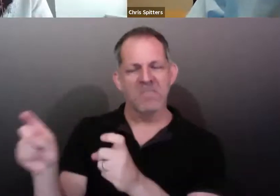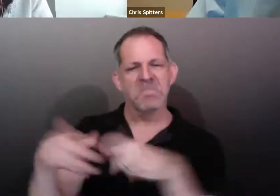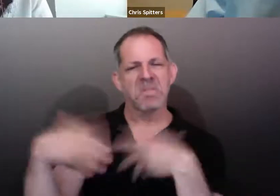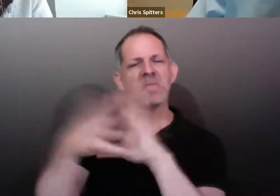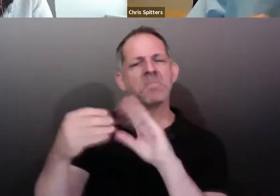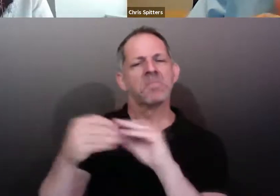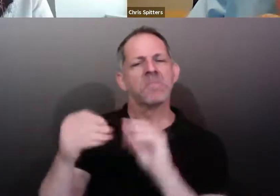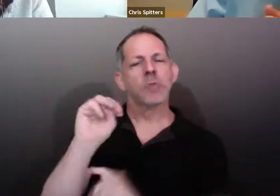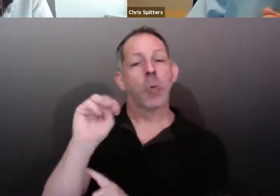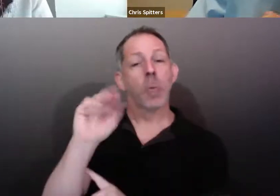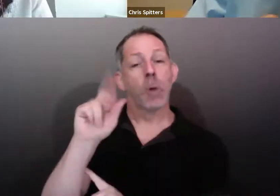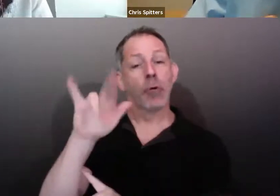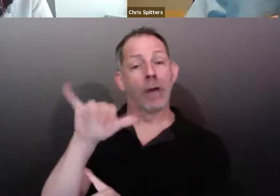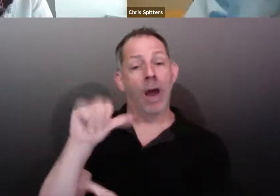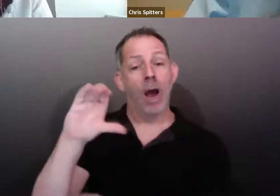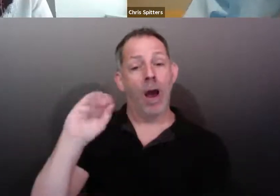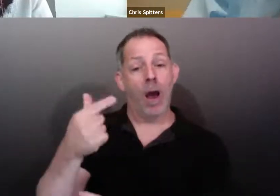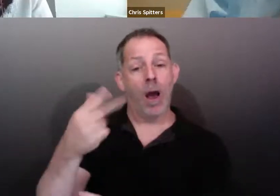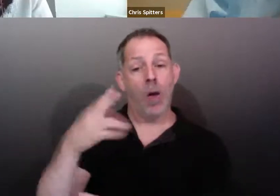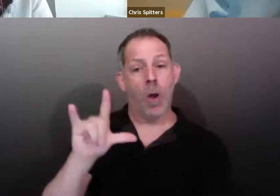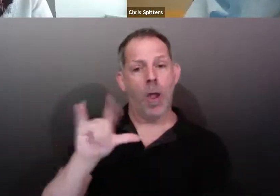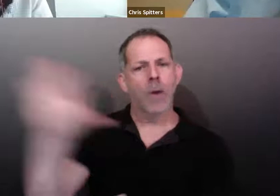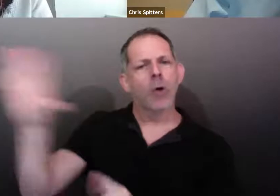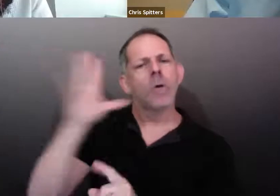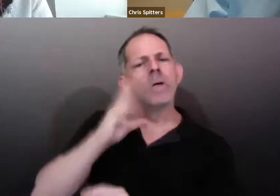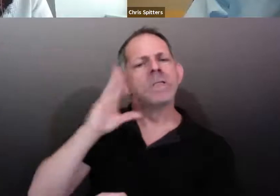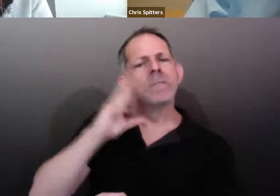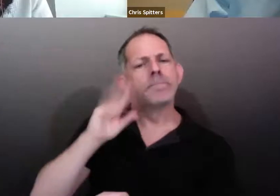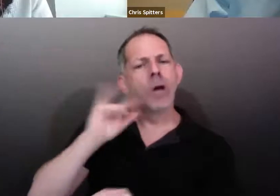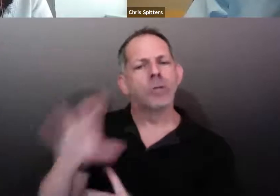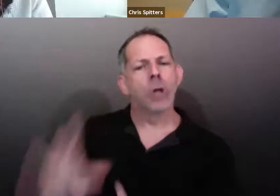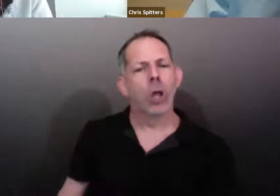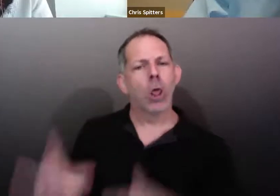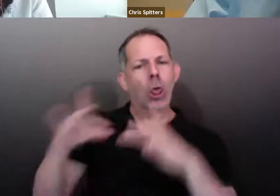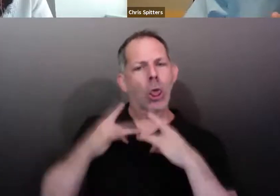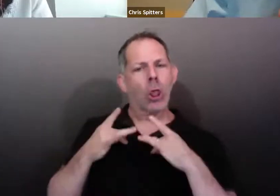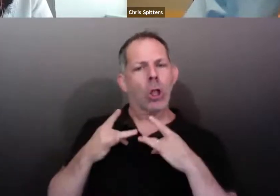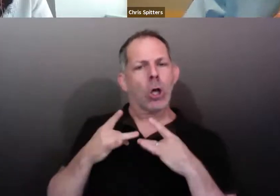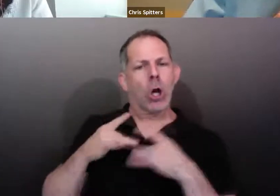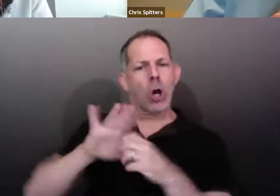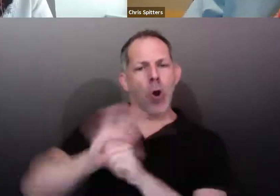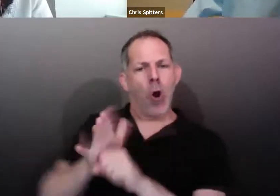lingering impact she has experienced since that illness.